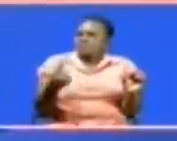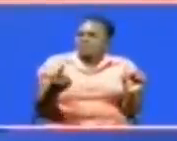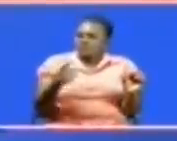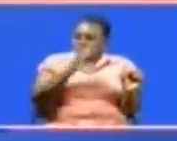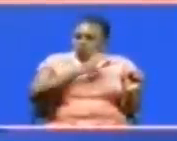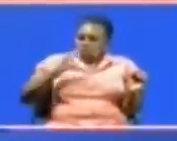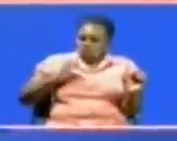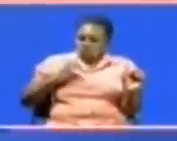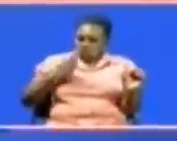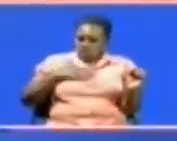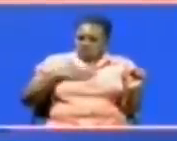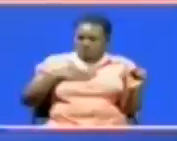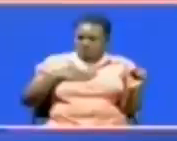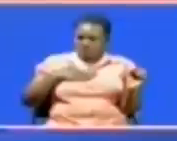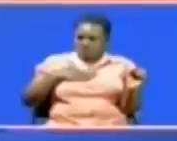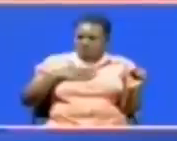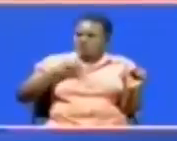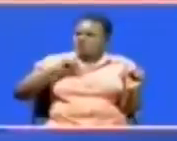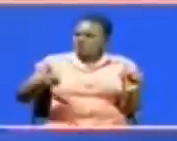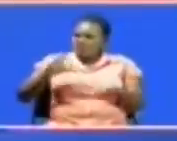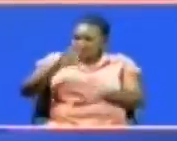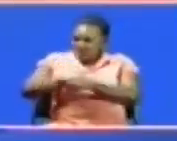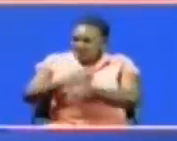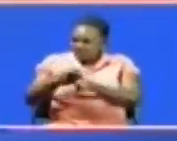commission, we don't get orders from anybody.